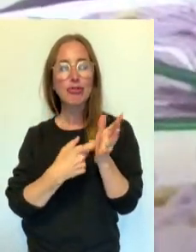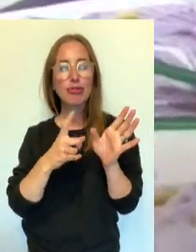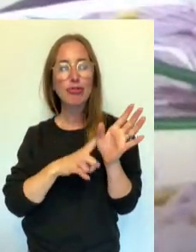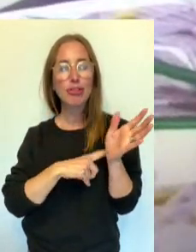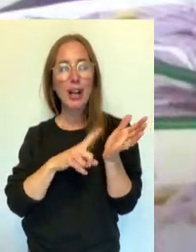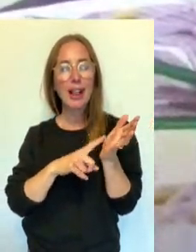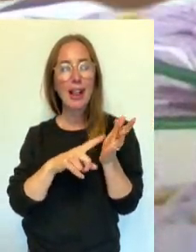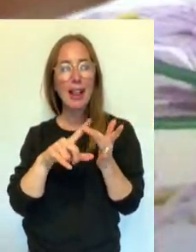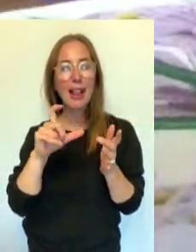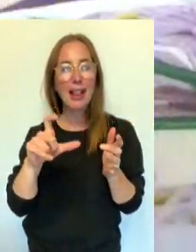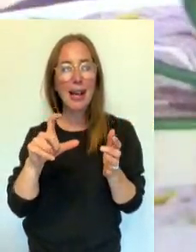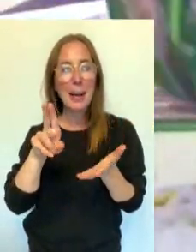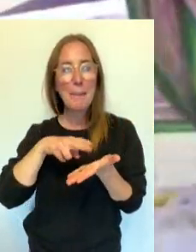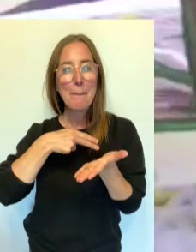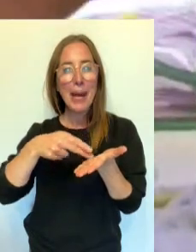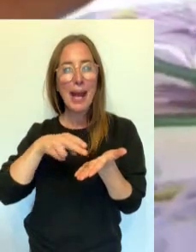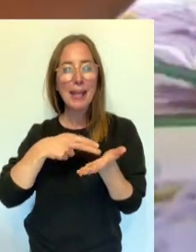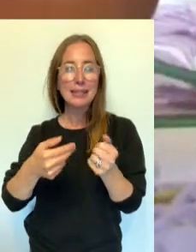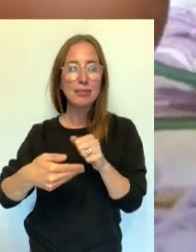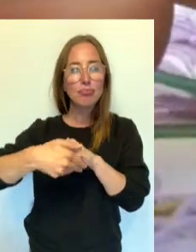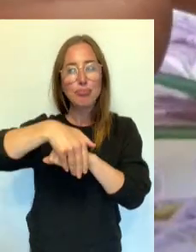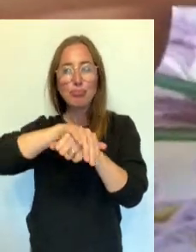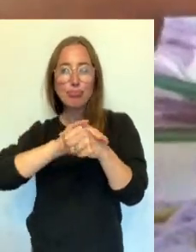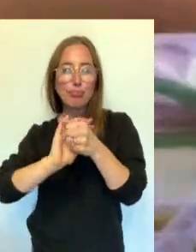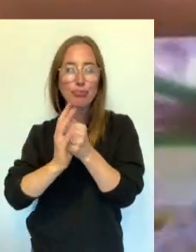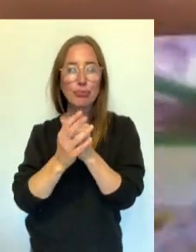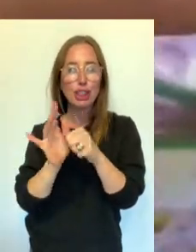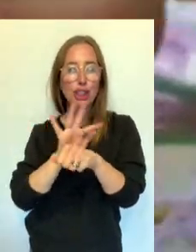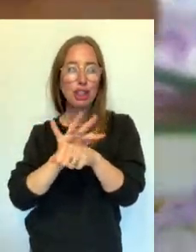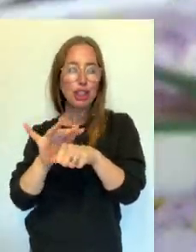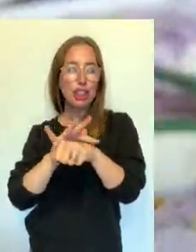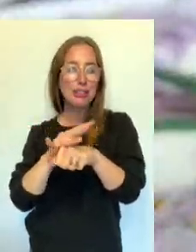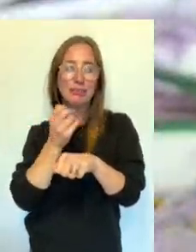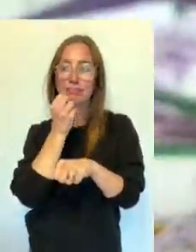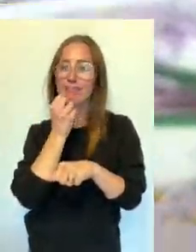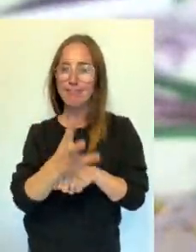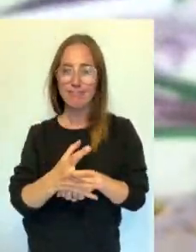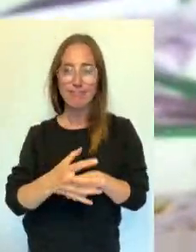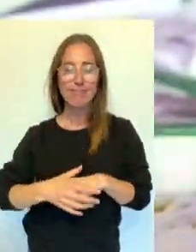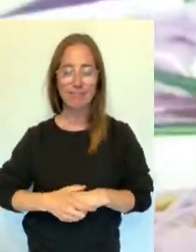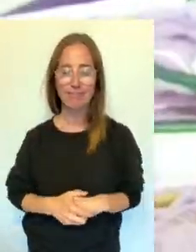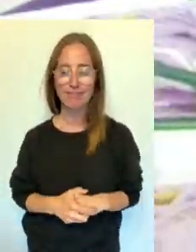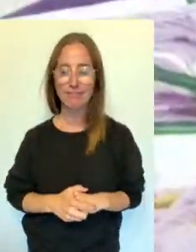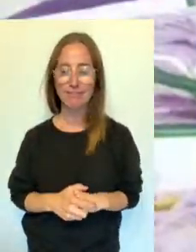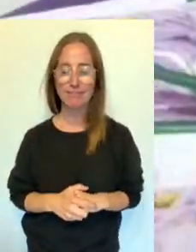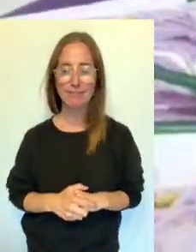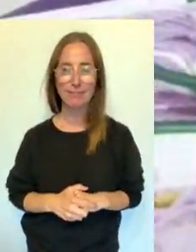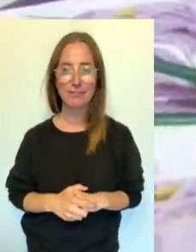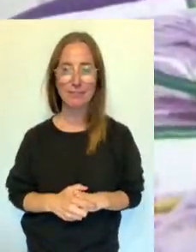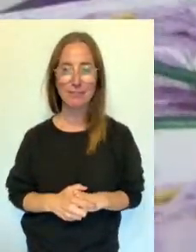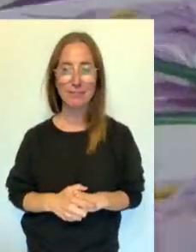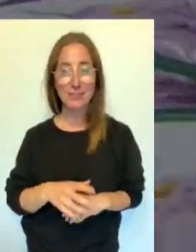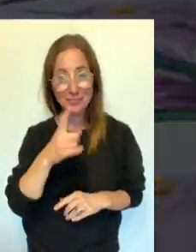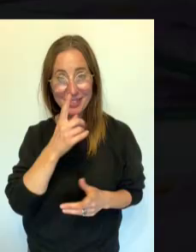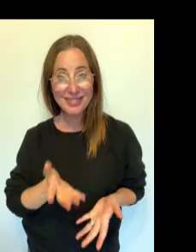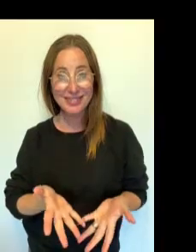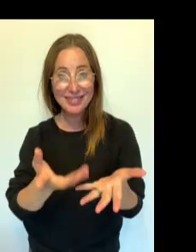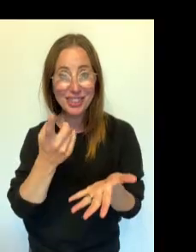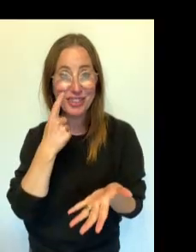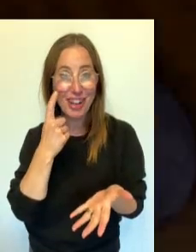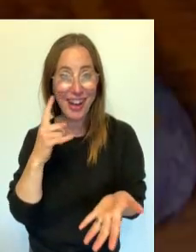end, bit of bling, bit of sparkle. There we go, have fun with yours.